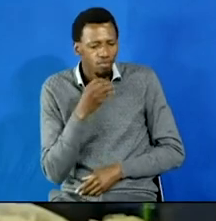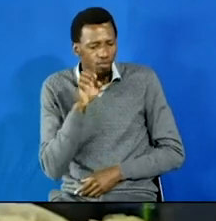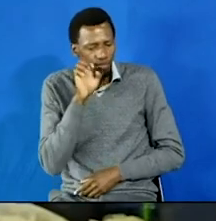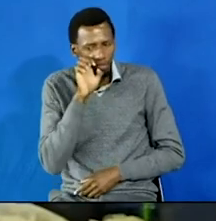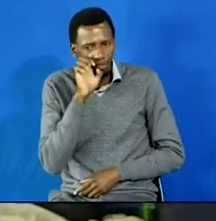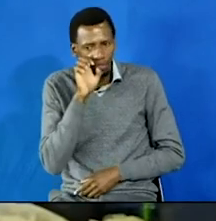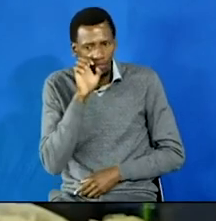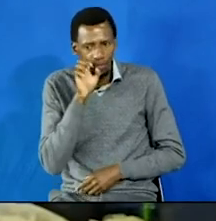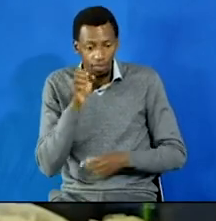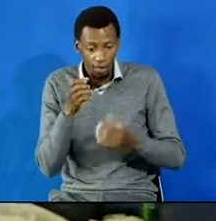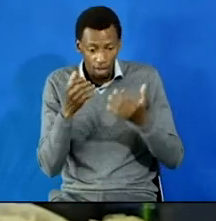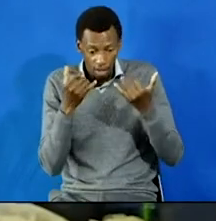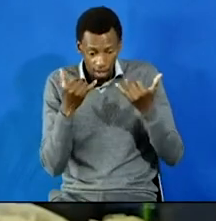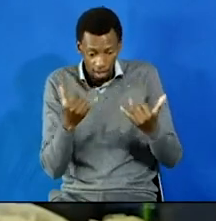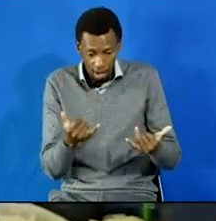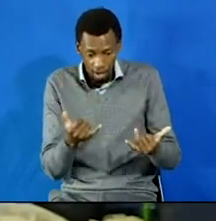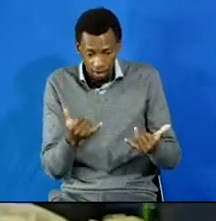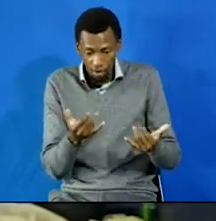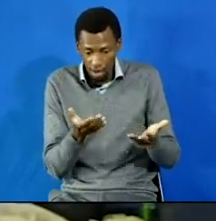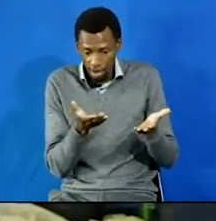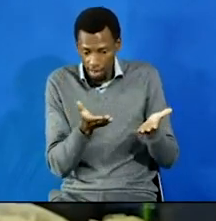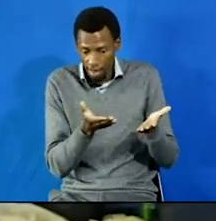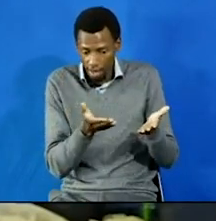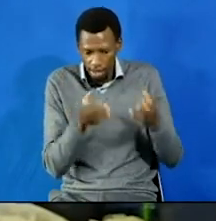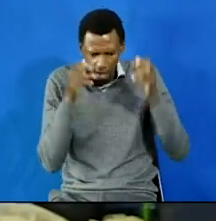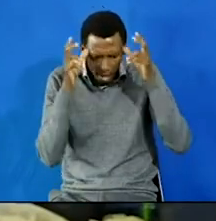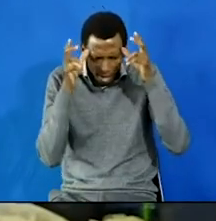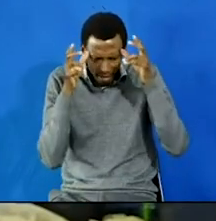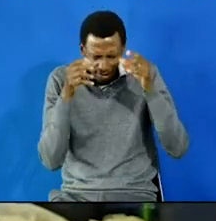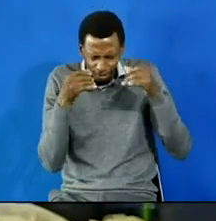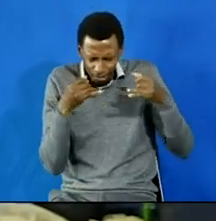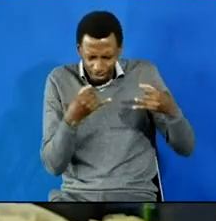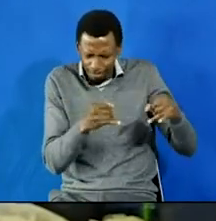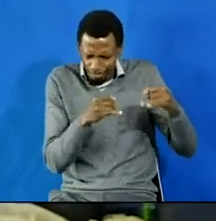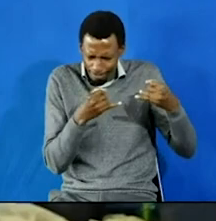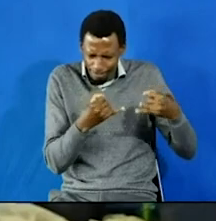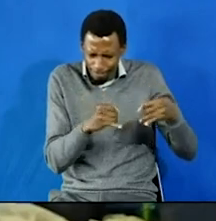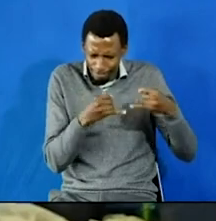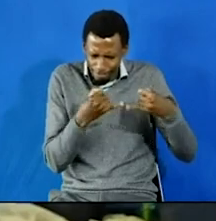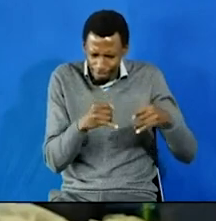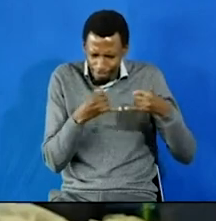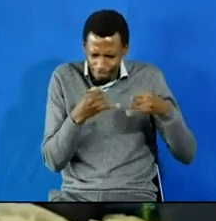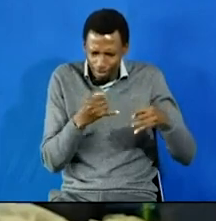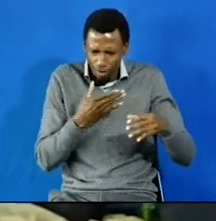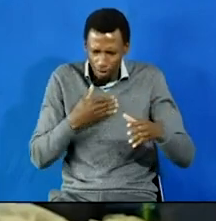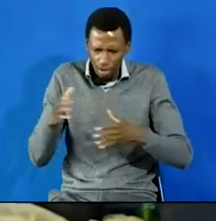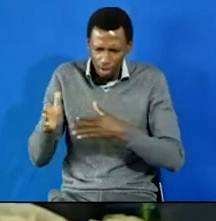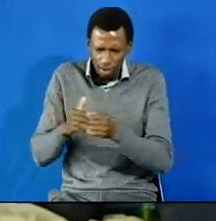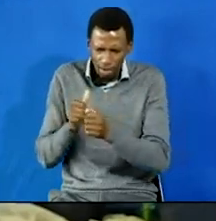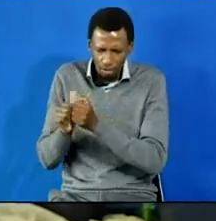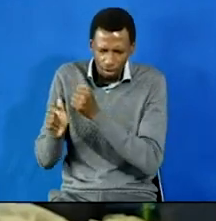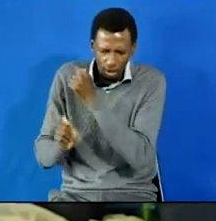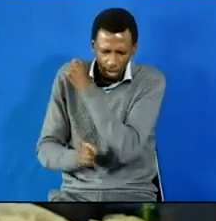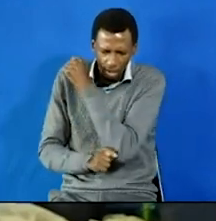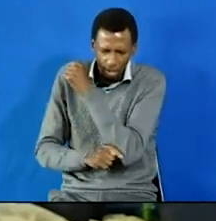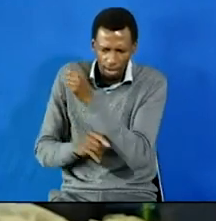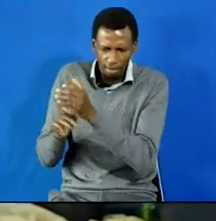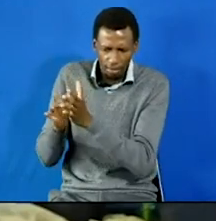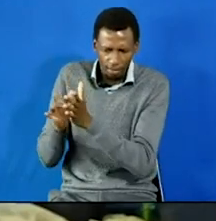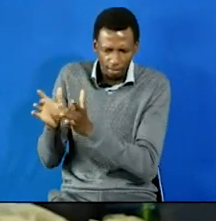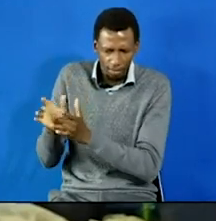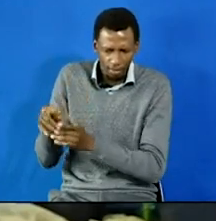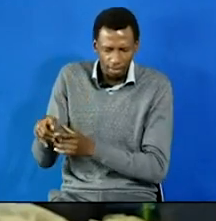here, he is so much working to see how he can as well deceive me so that I cannot save